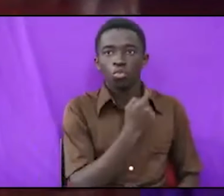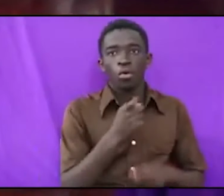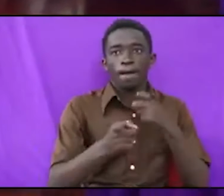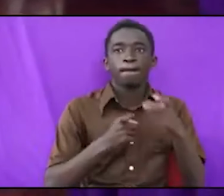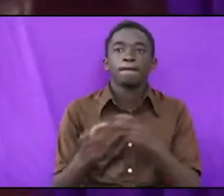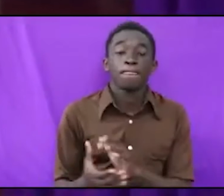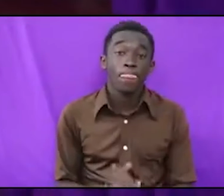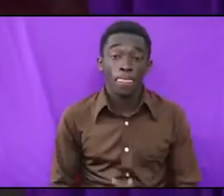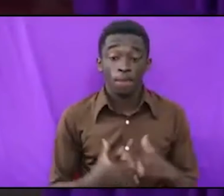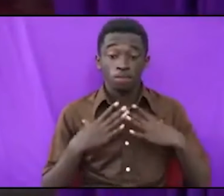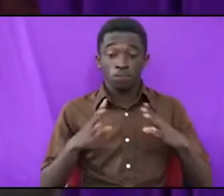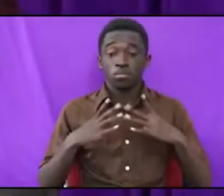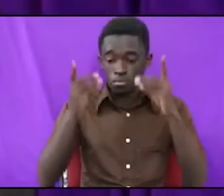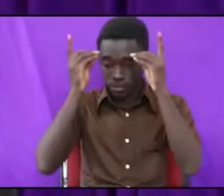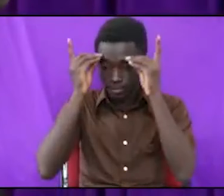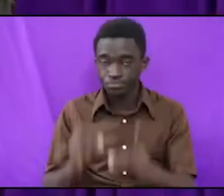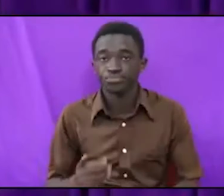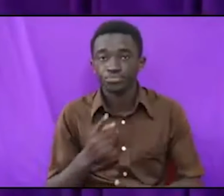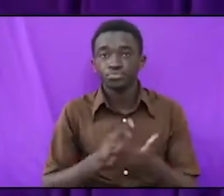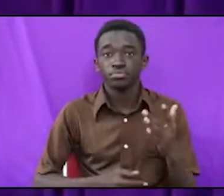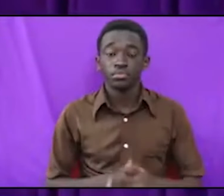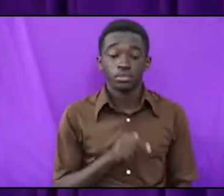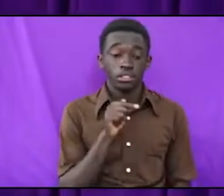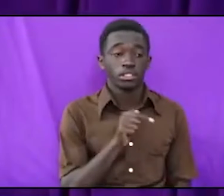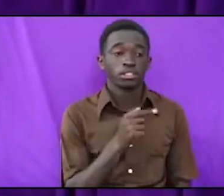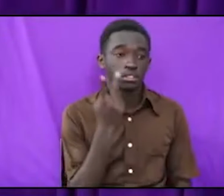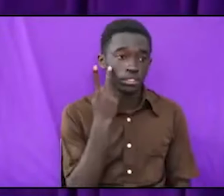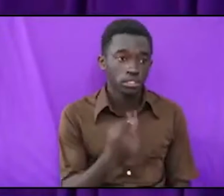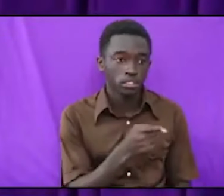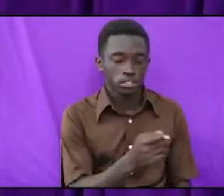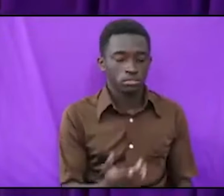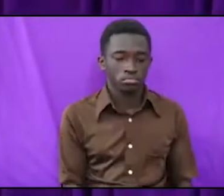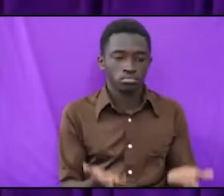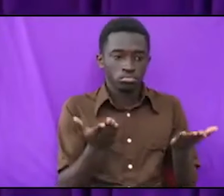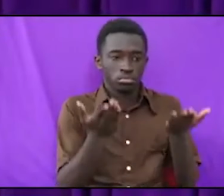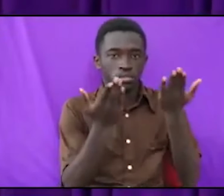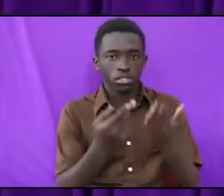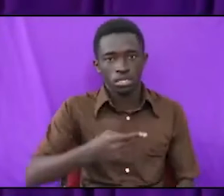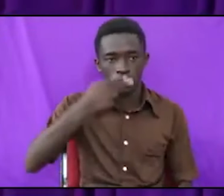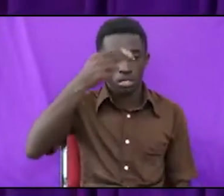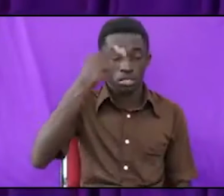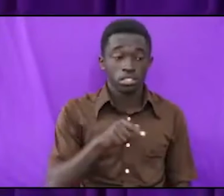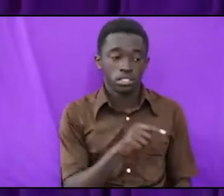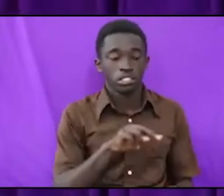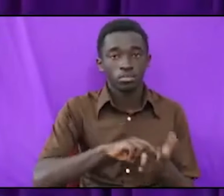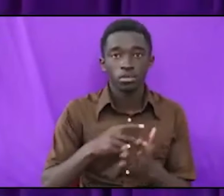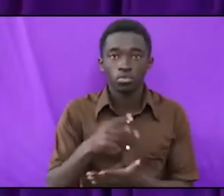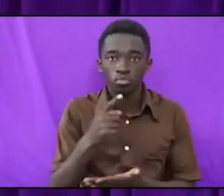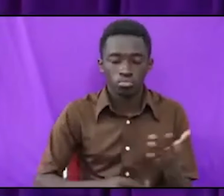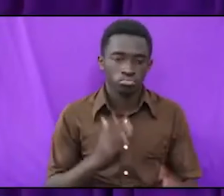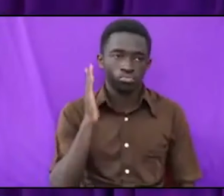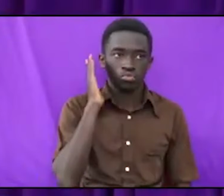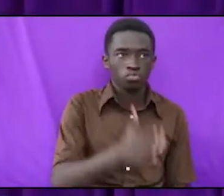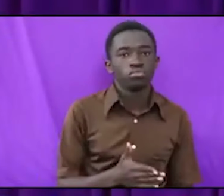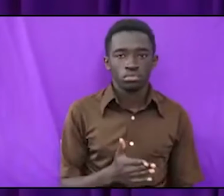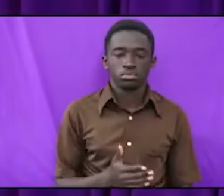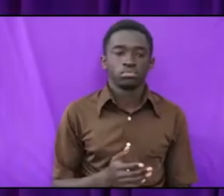they said, particularly this time that he had been elevated so high, they planned, we are going to bring him down.